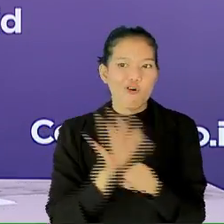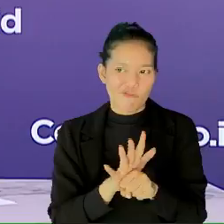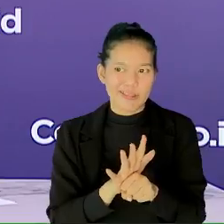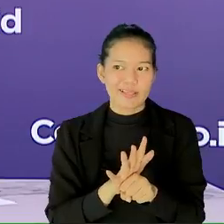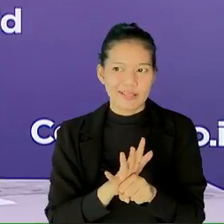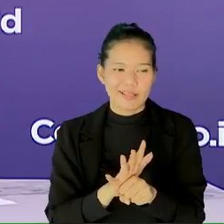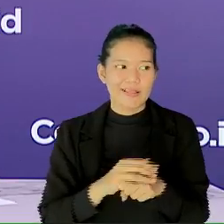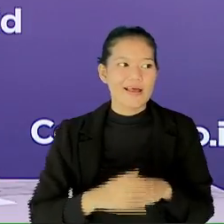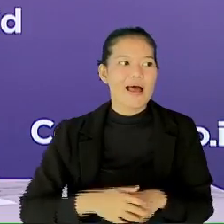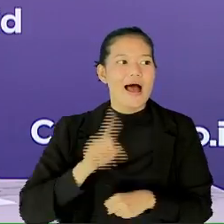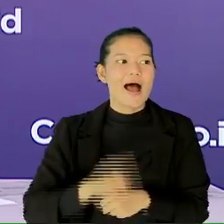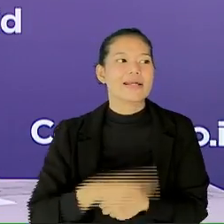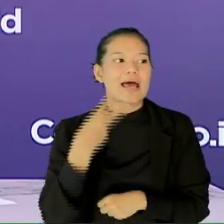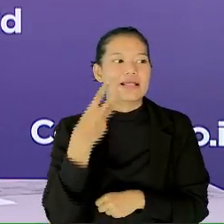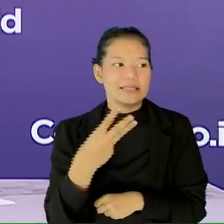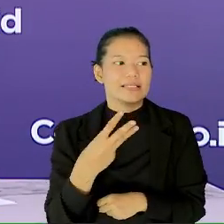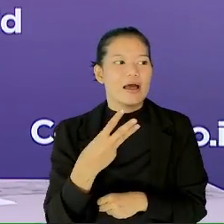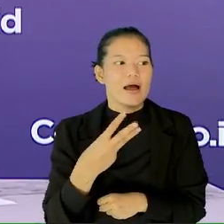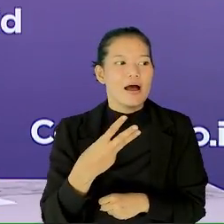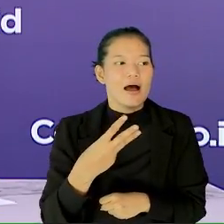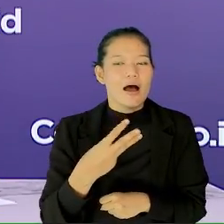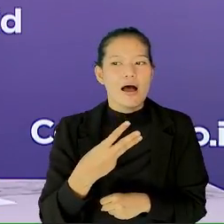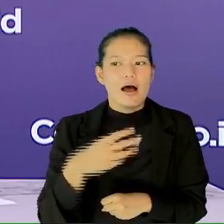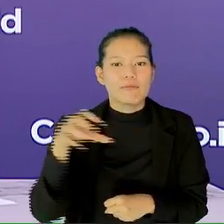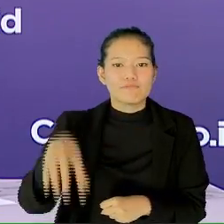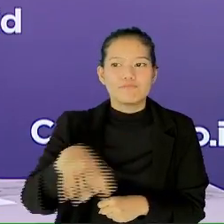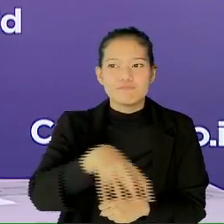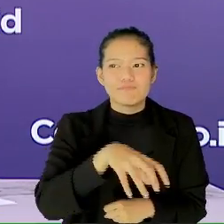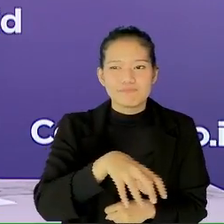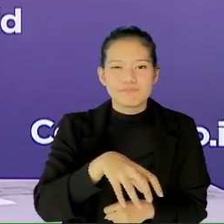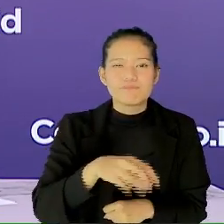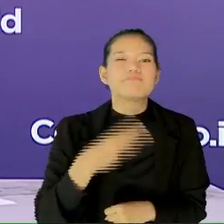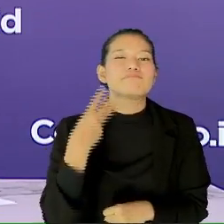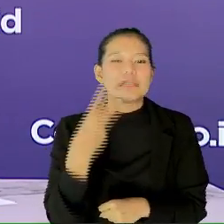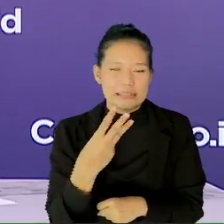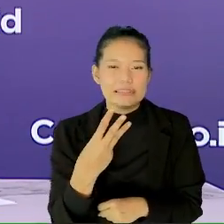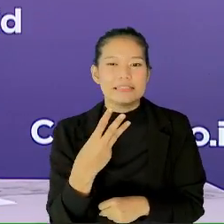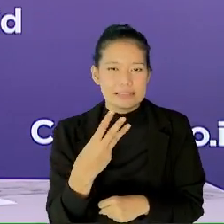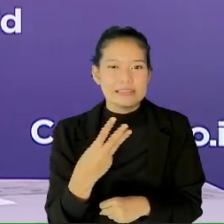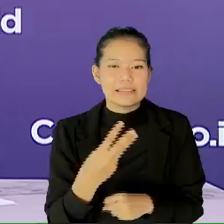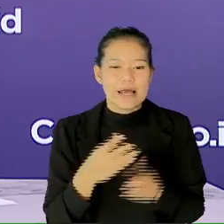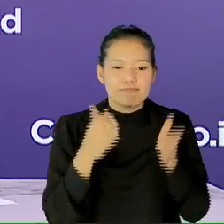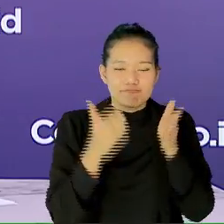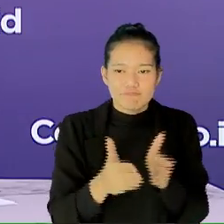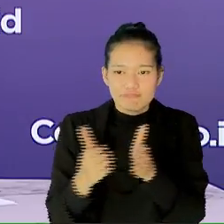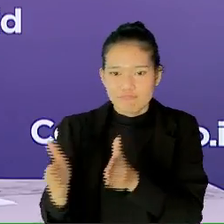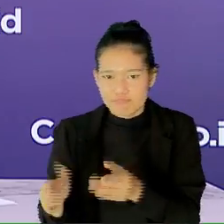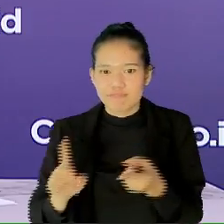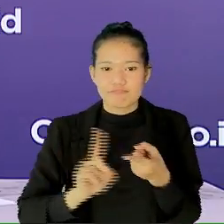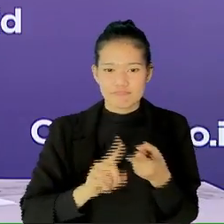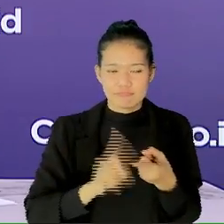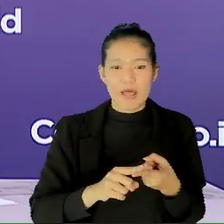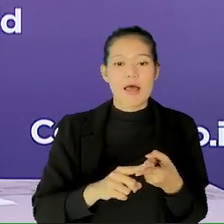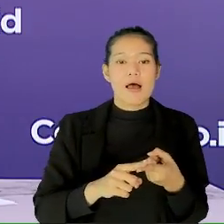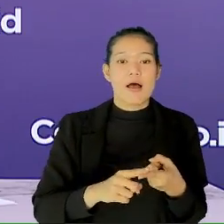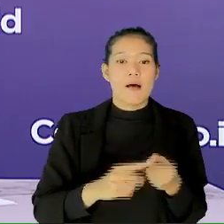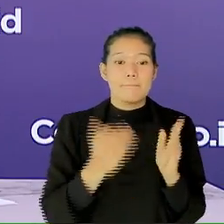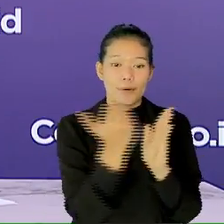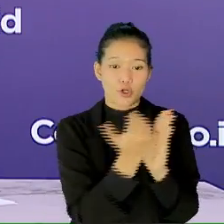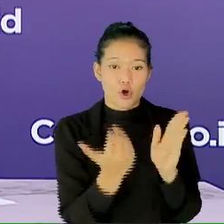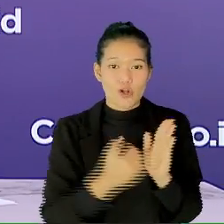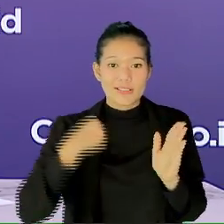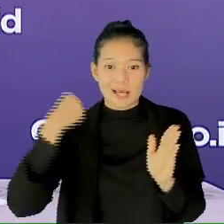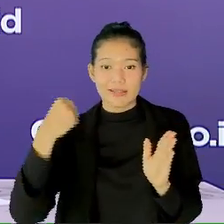the 3 pillars of COVID-19 control, namely the implementations of the health protocol, vaccinations, and